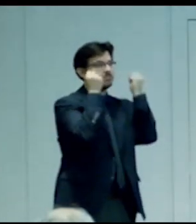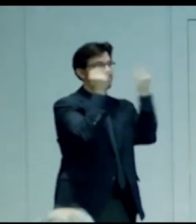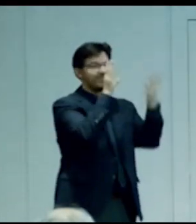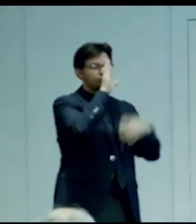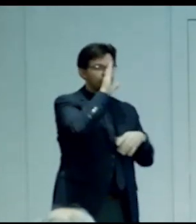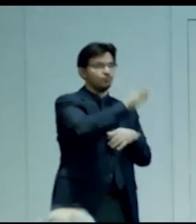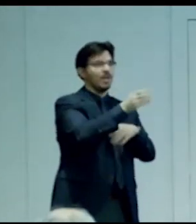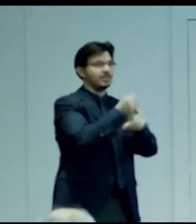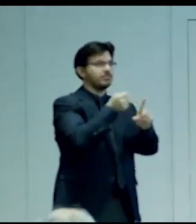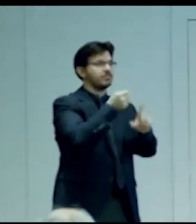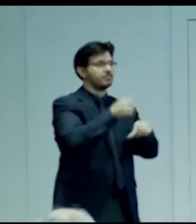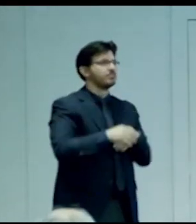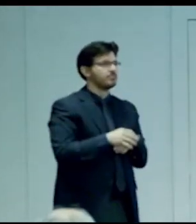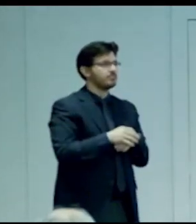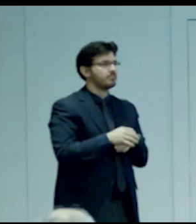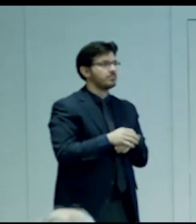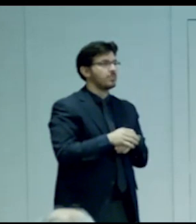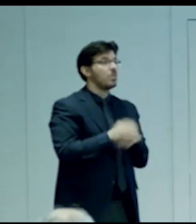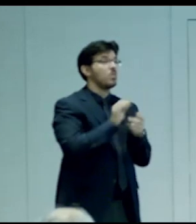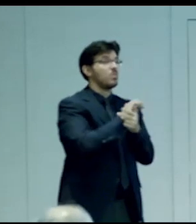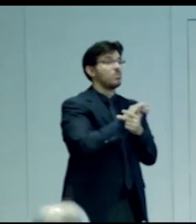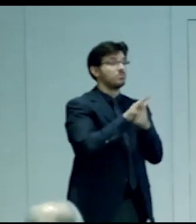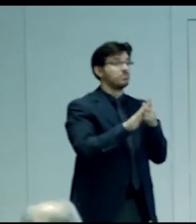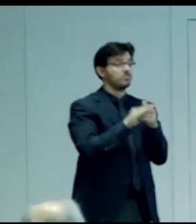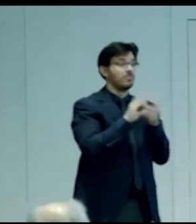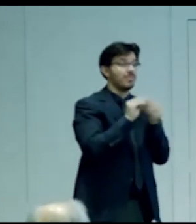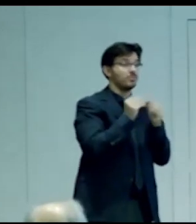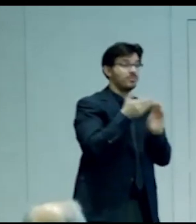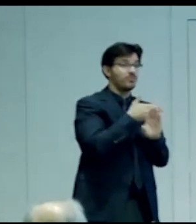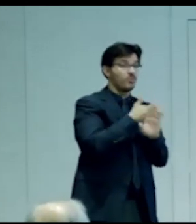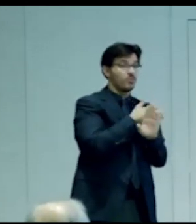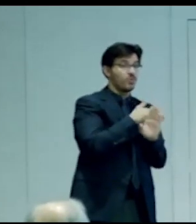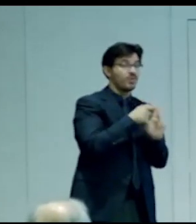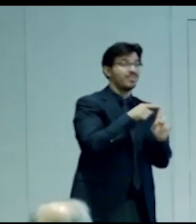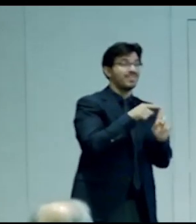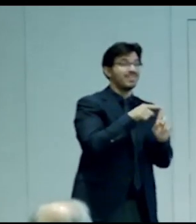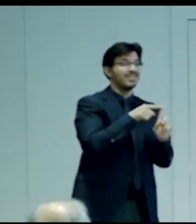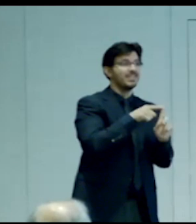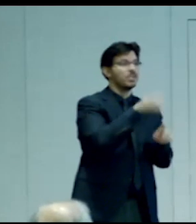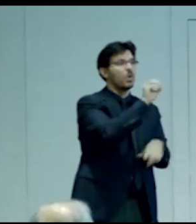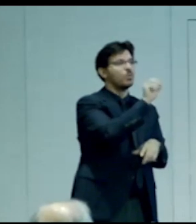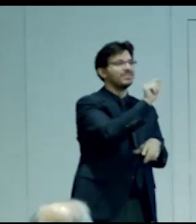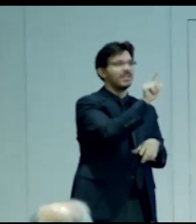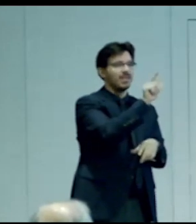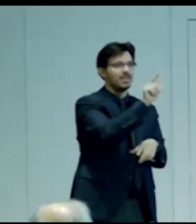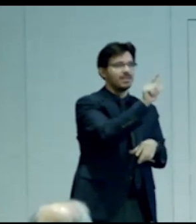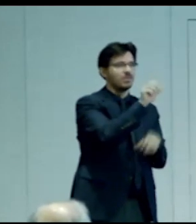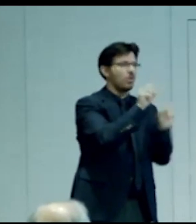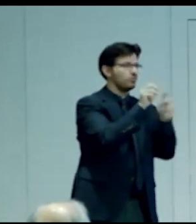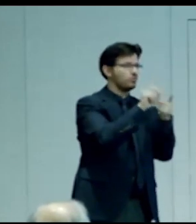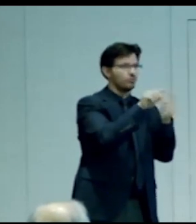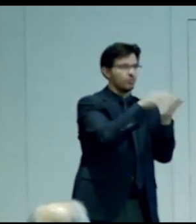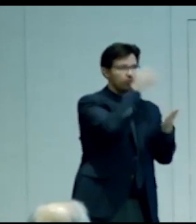performance. The ones we mentioned before, which were the OTL and